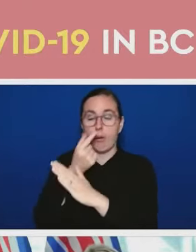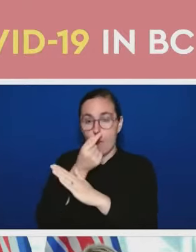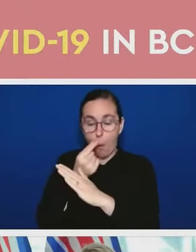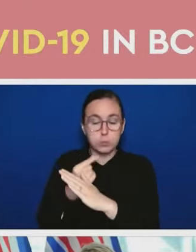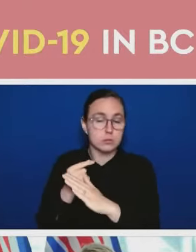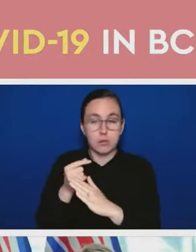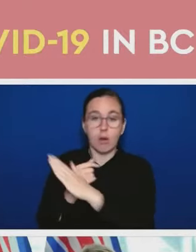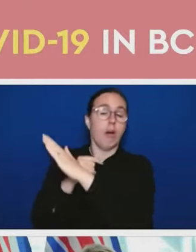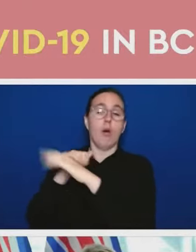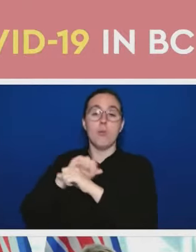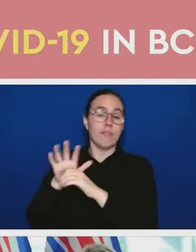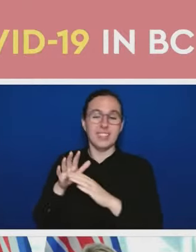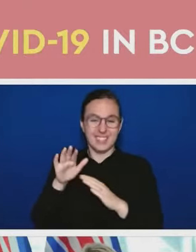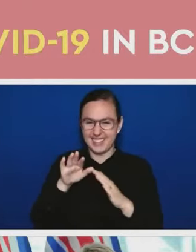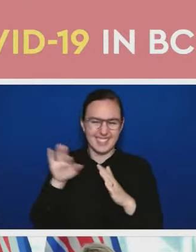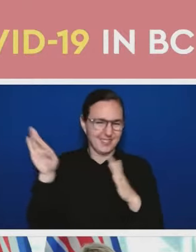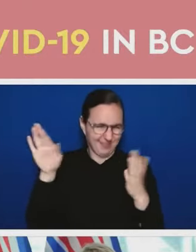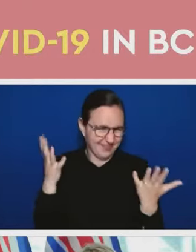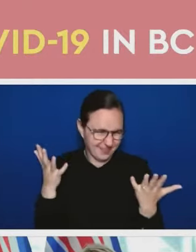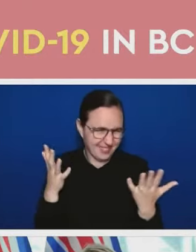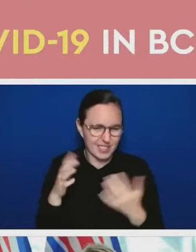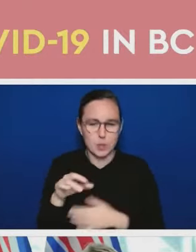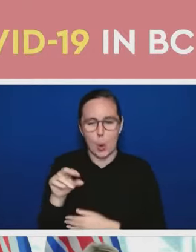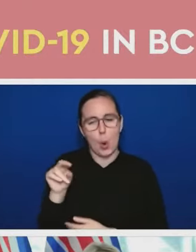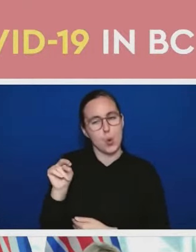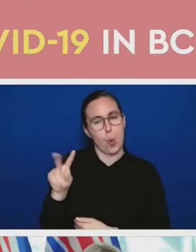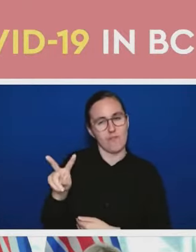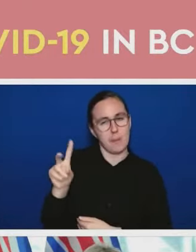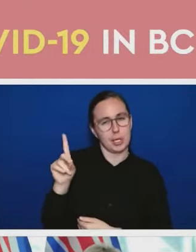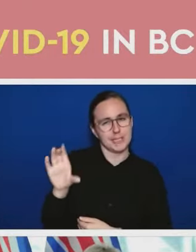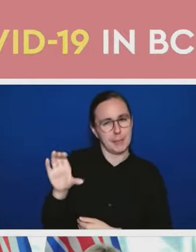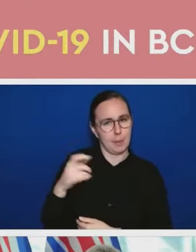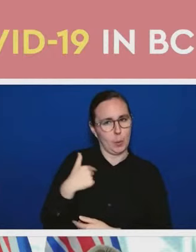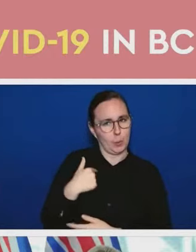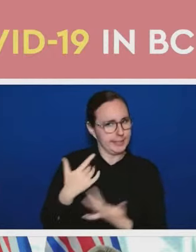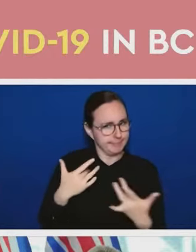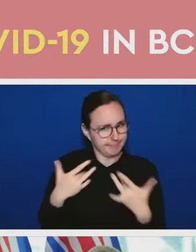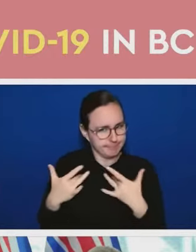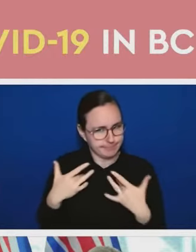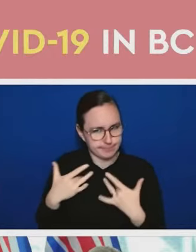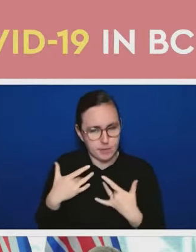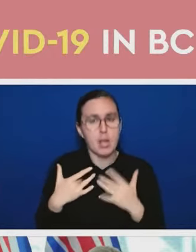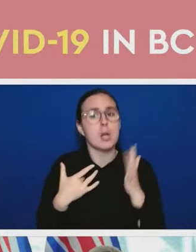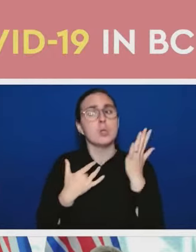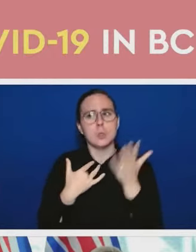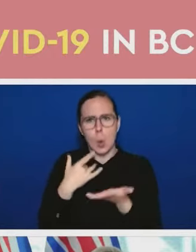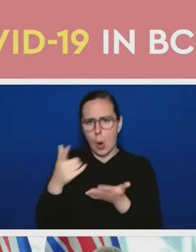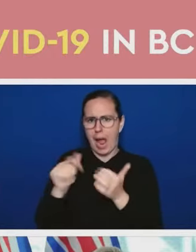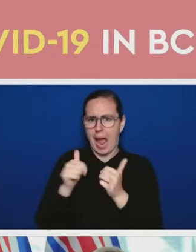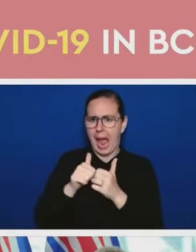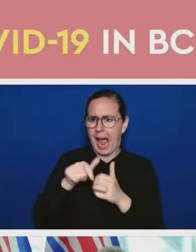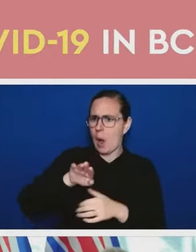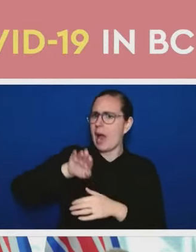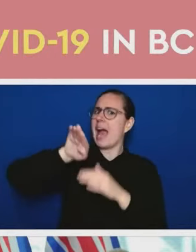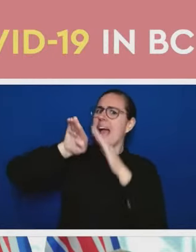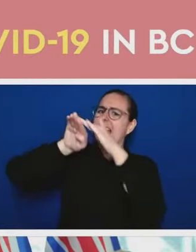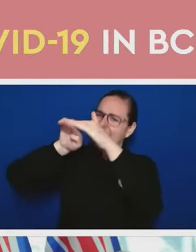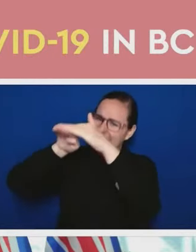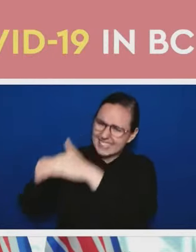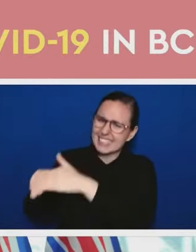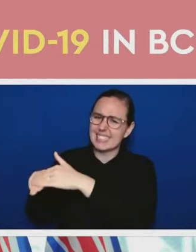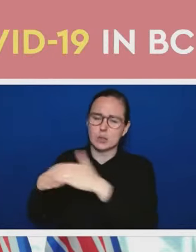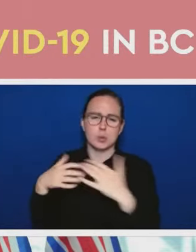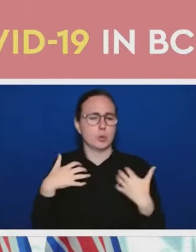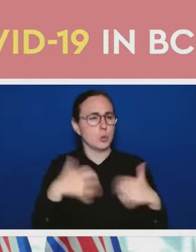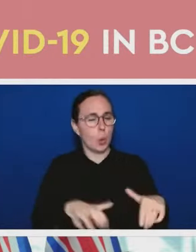do individually and collectively to help mitigate that and prevent a surge on our healthcare system. I'm